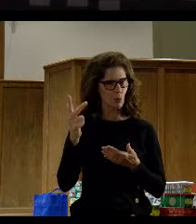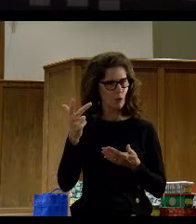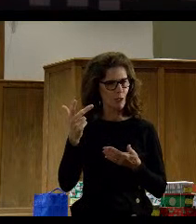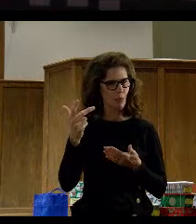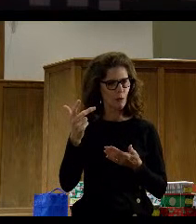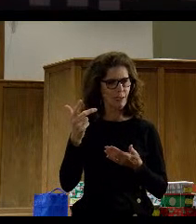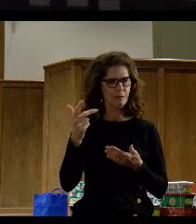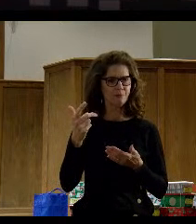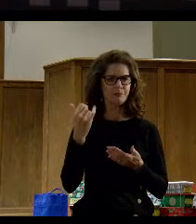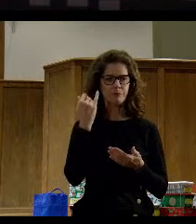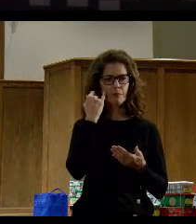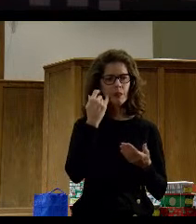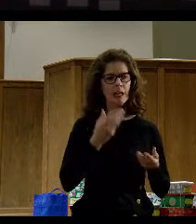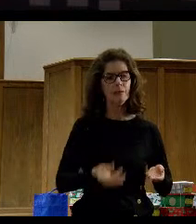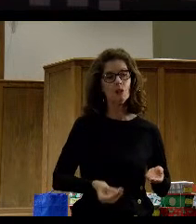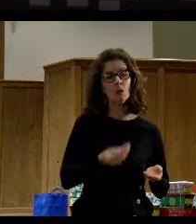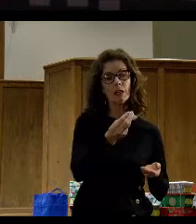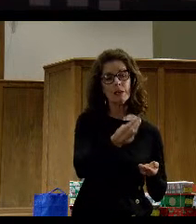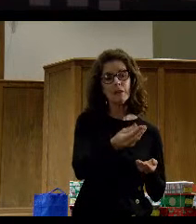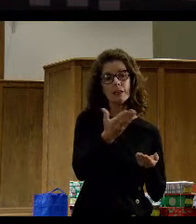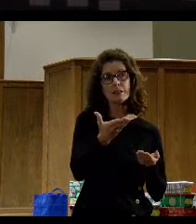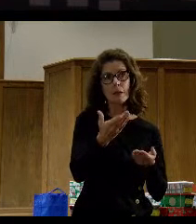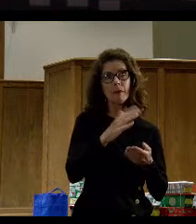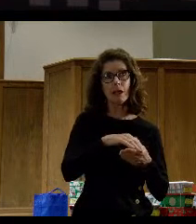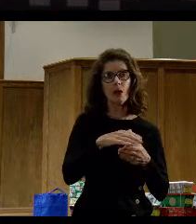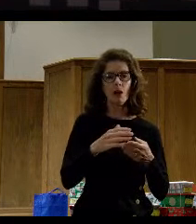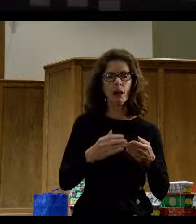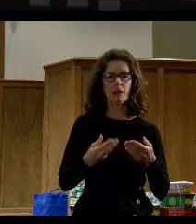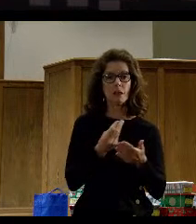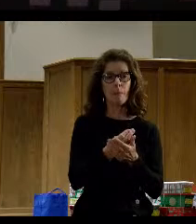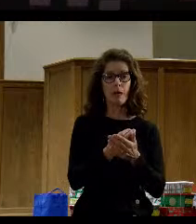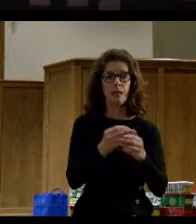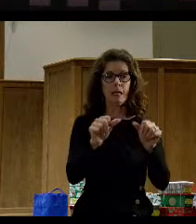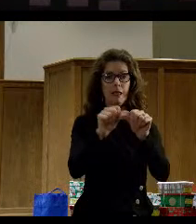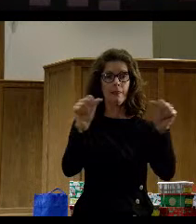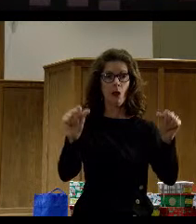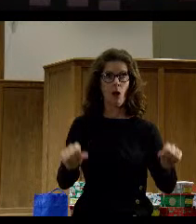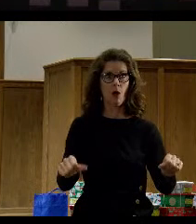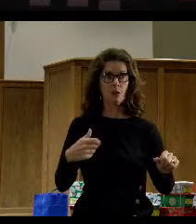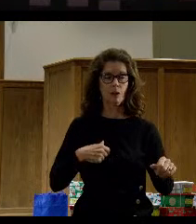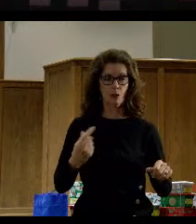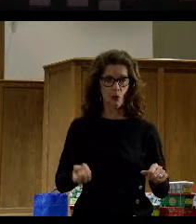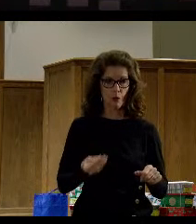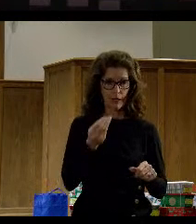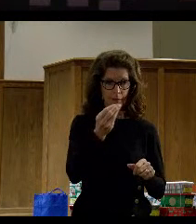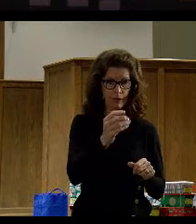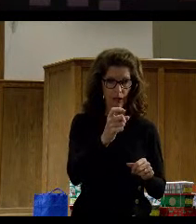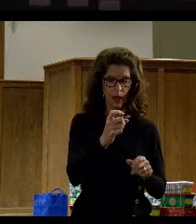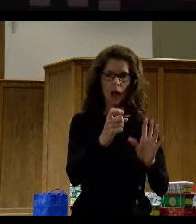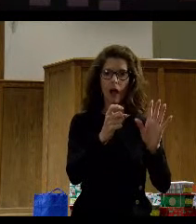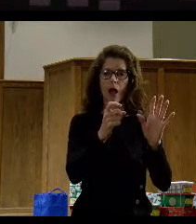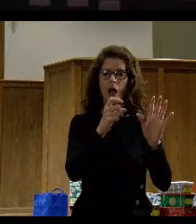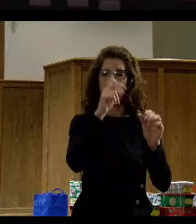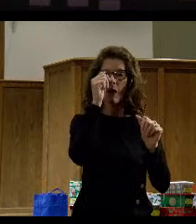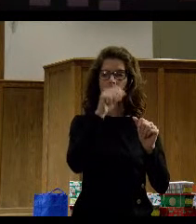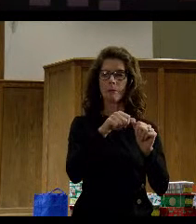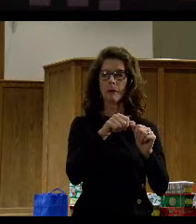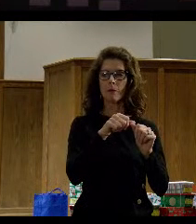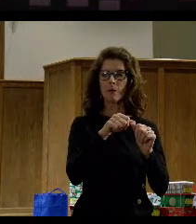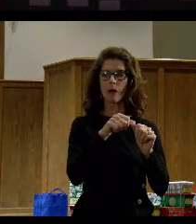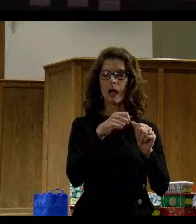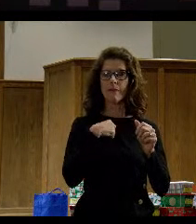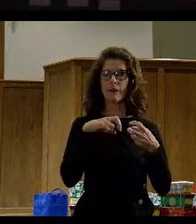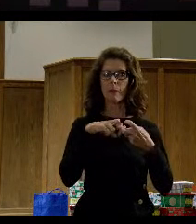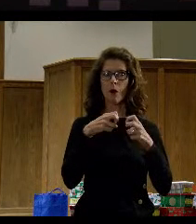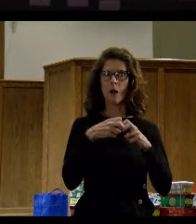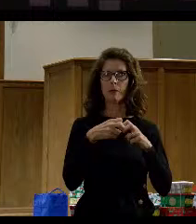and you remember that your brother or sister has something against you, you leave your gift in front of the altar. And first go and be reconciled